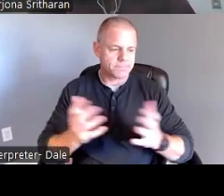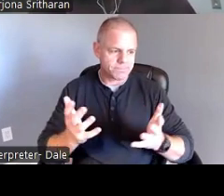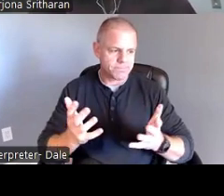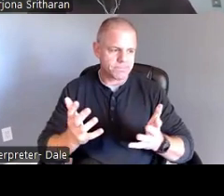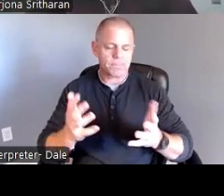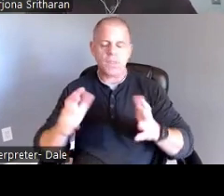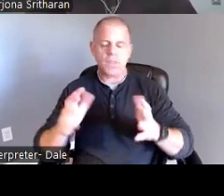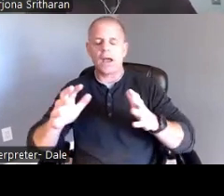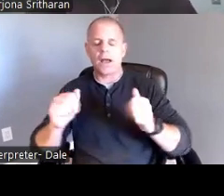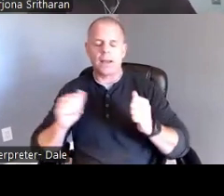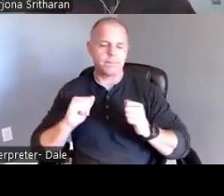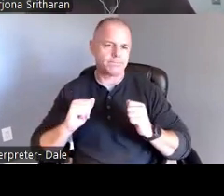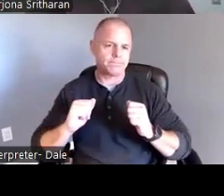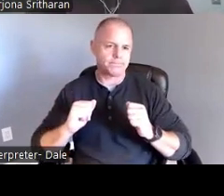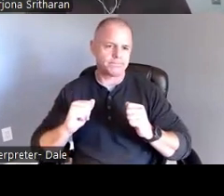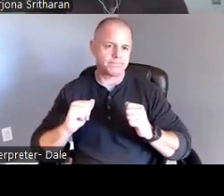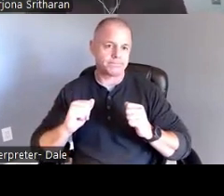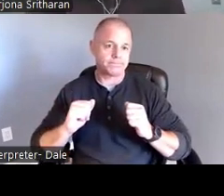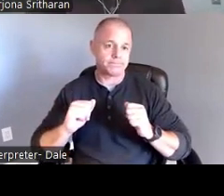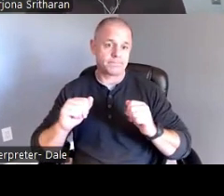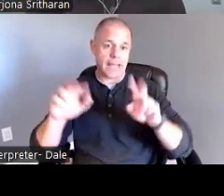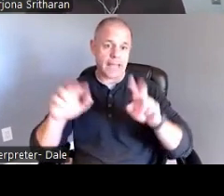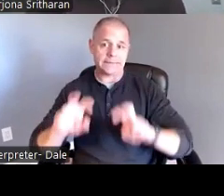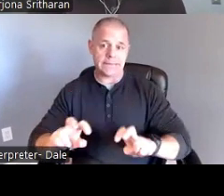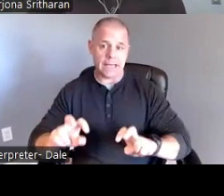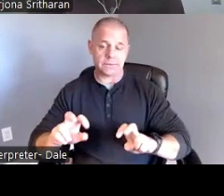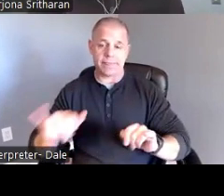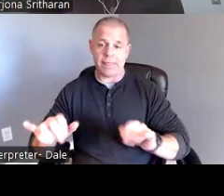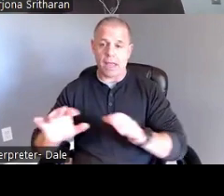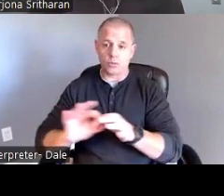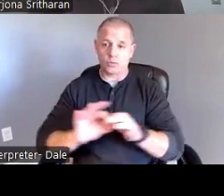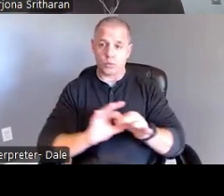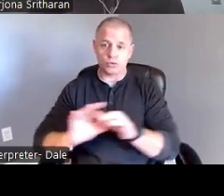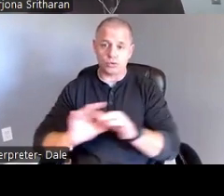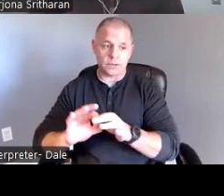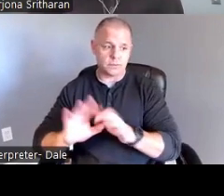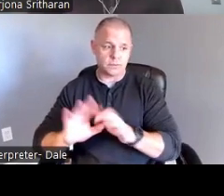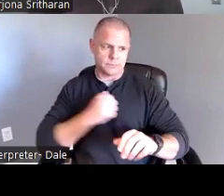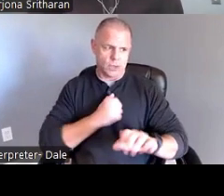assess the association between,